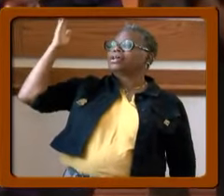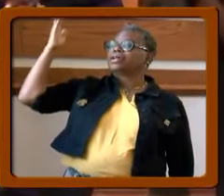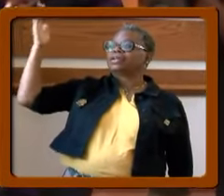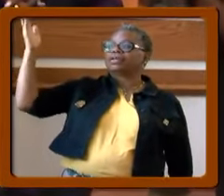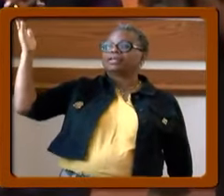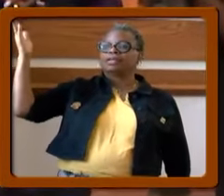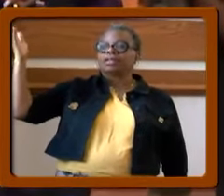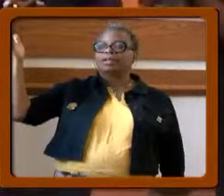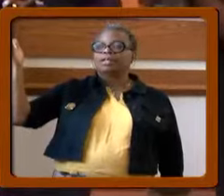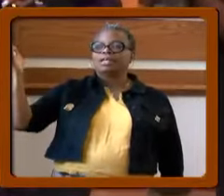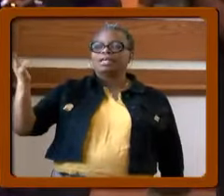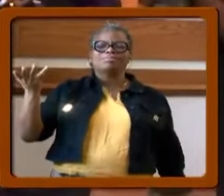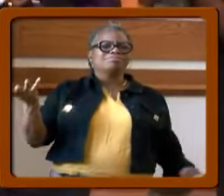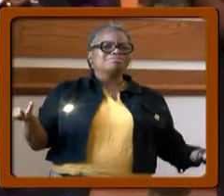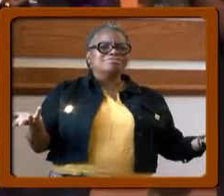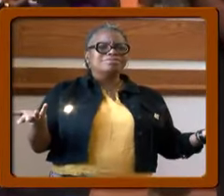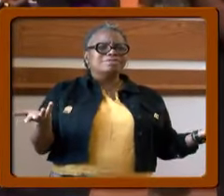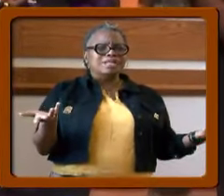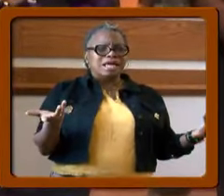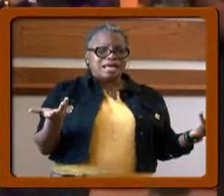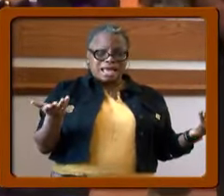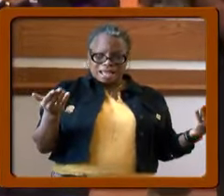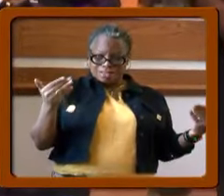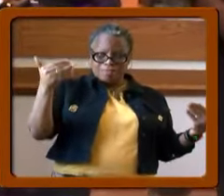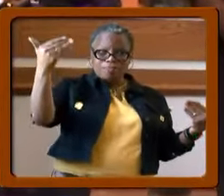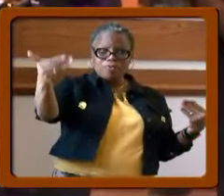And it does not yet appear what we shall be.